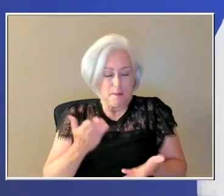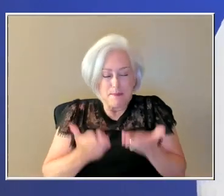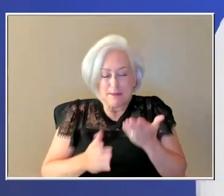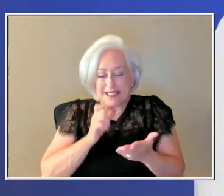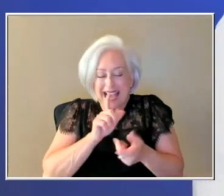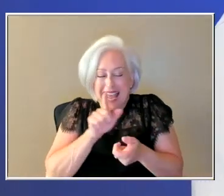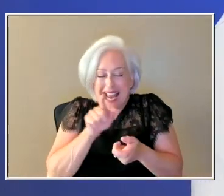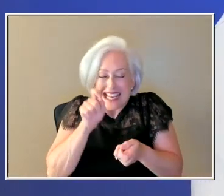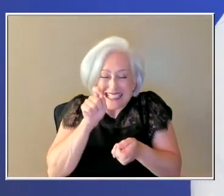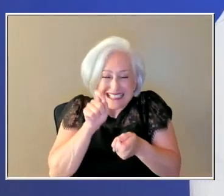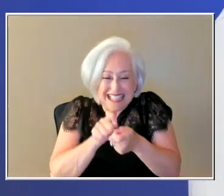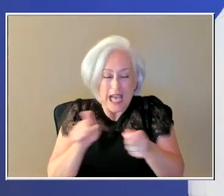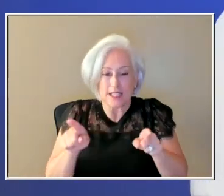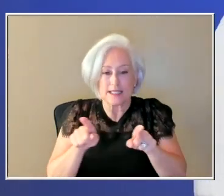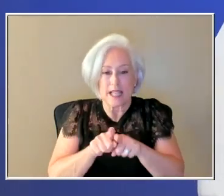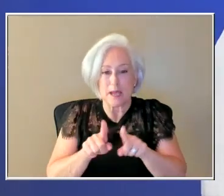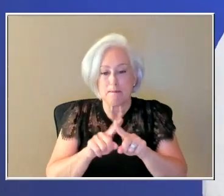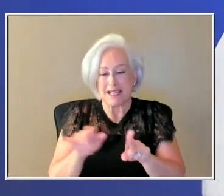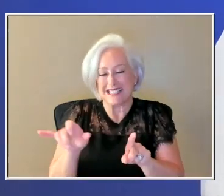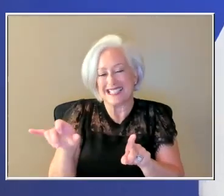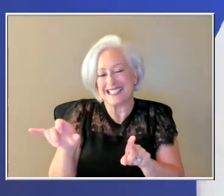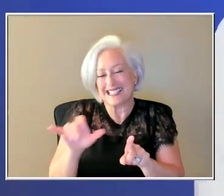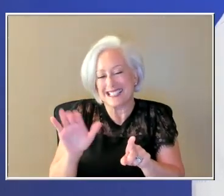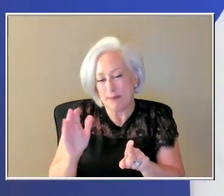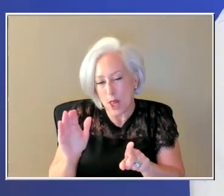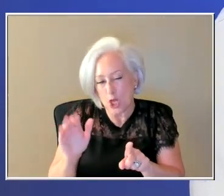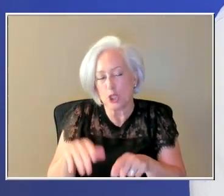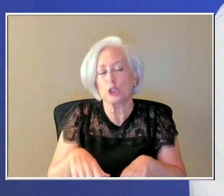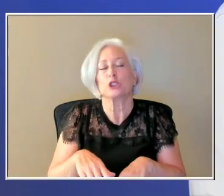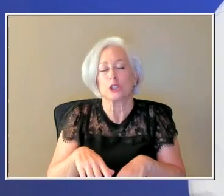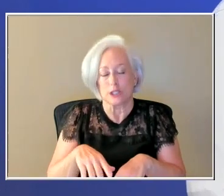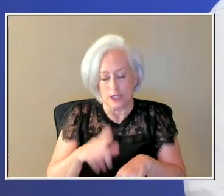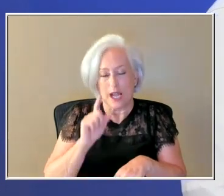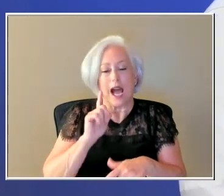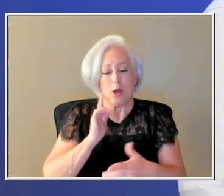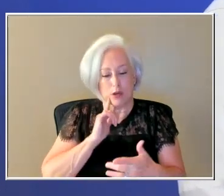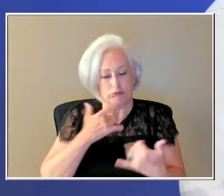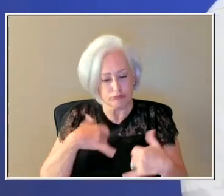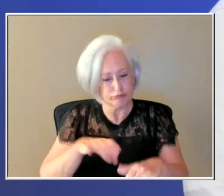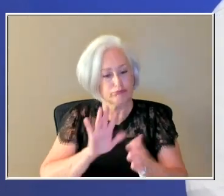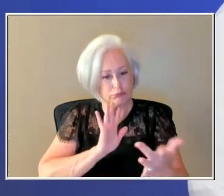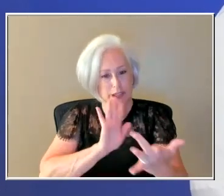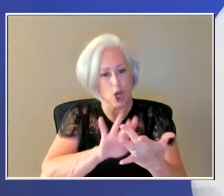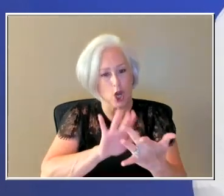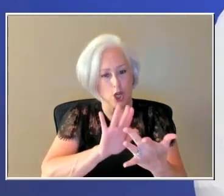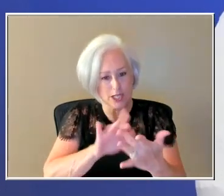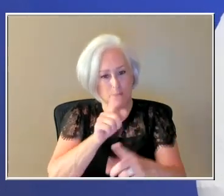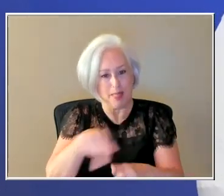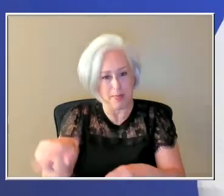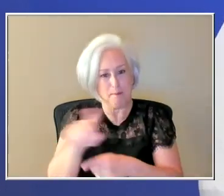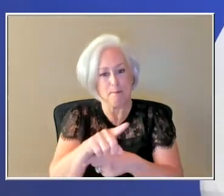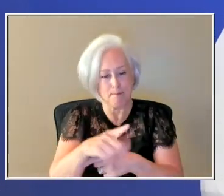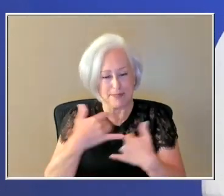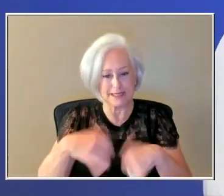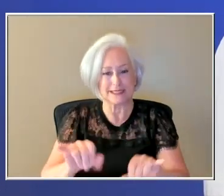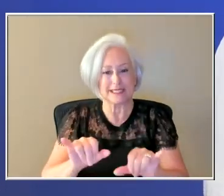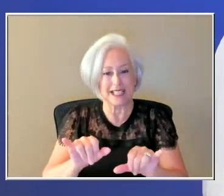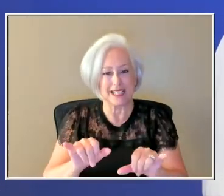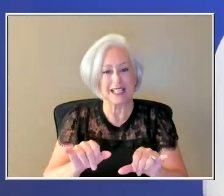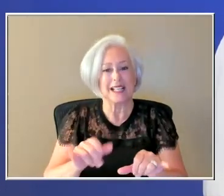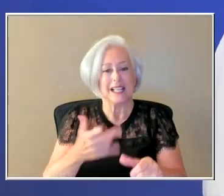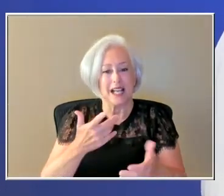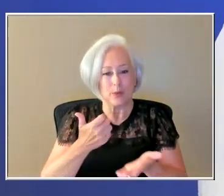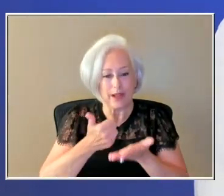but something similar, and still in contact with some of them, and we kind of helped each